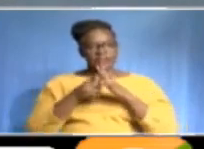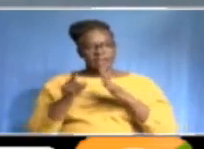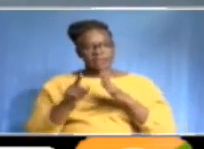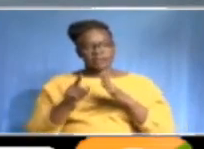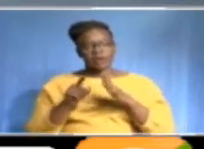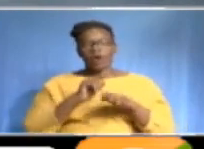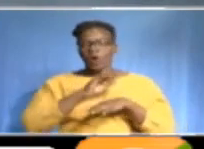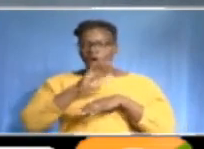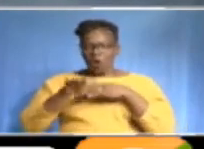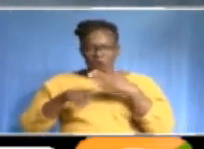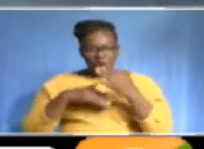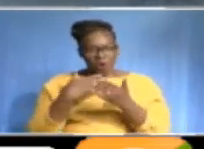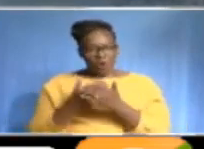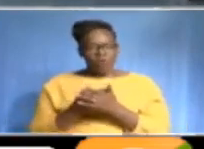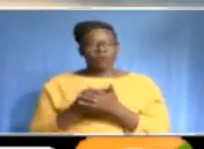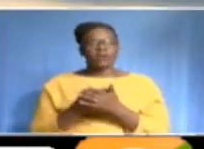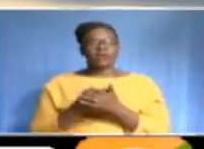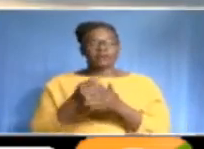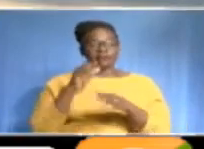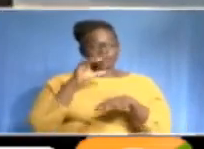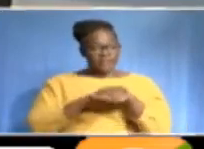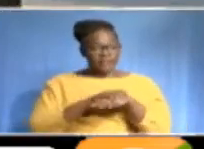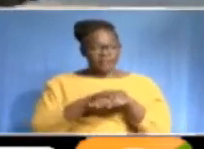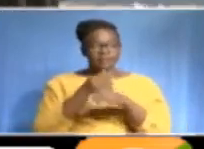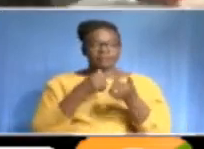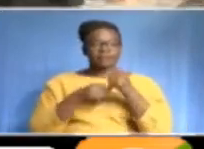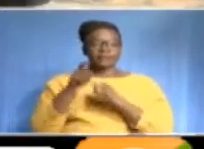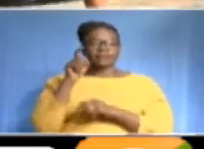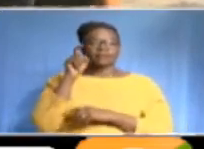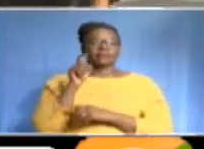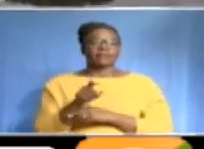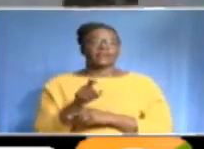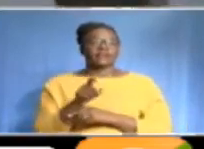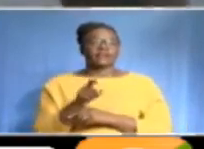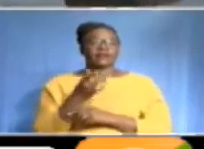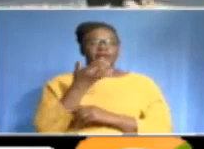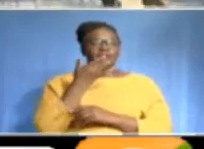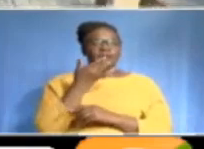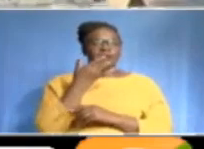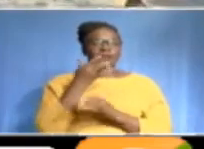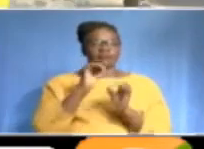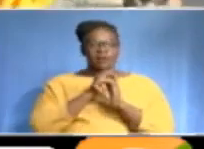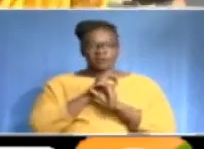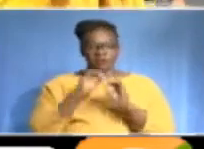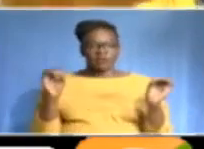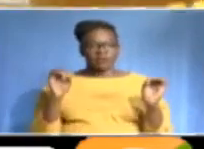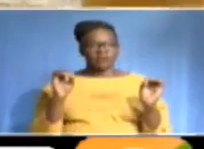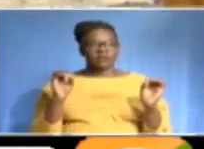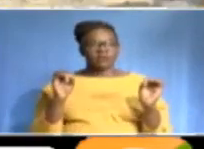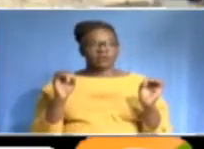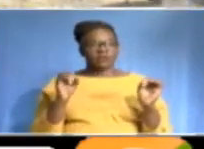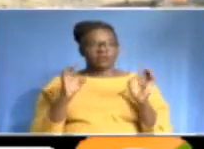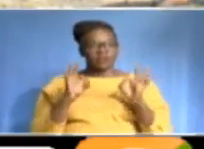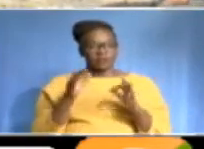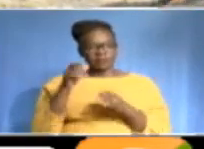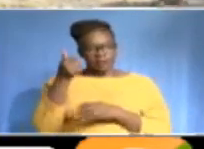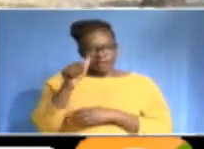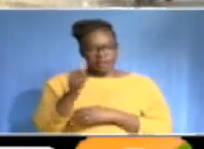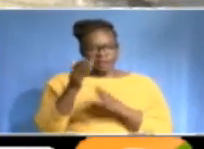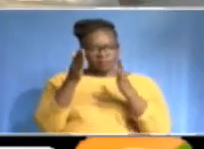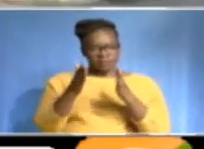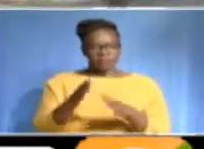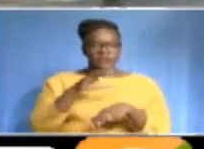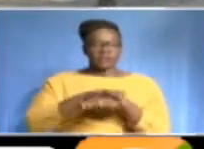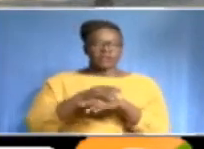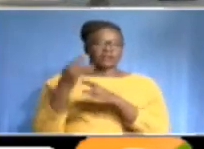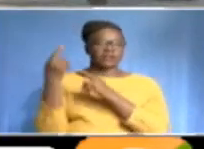spared in as far as if they are found to be culpable in that particular, the offenses